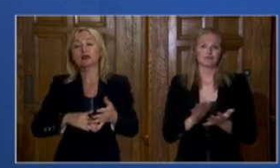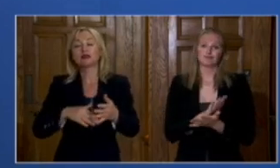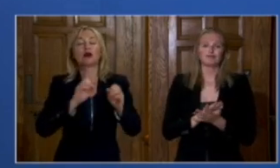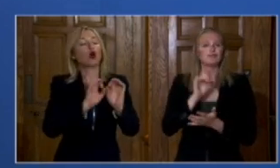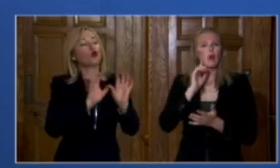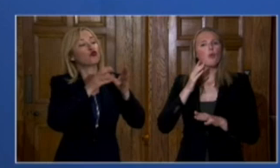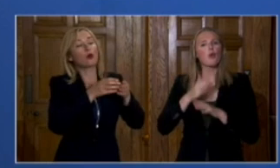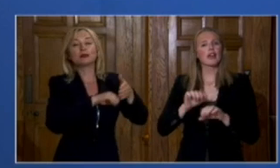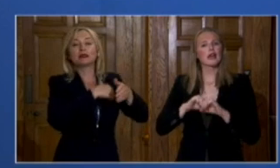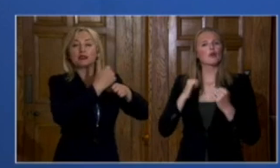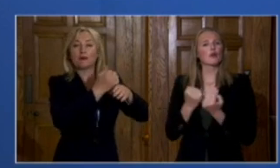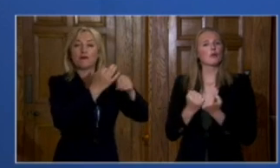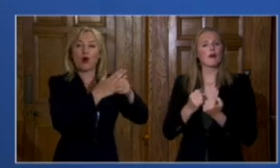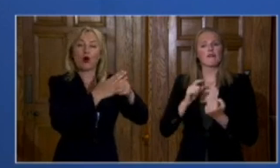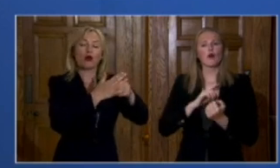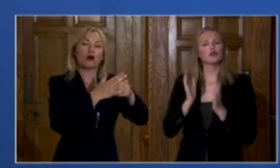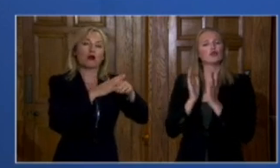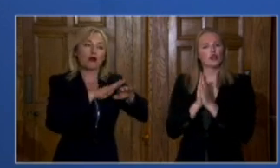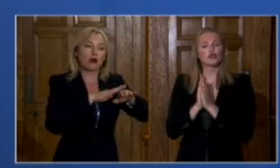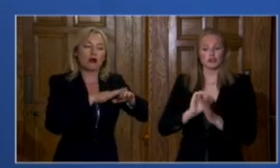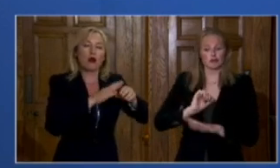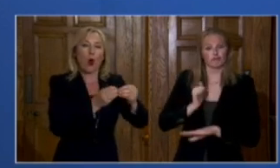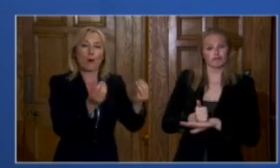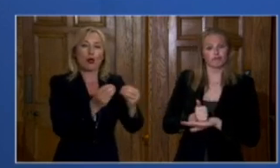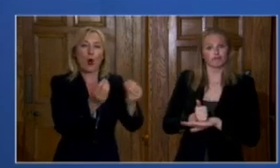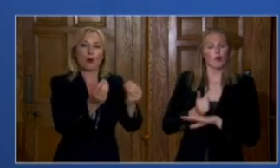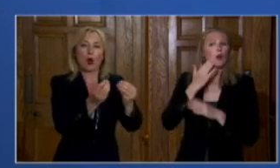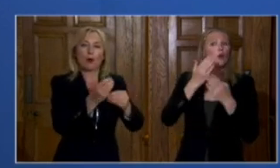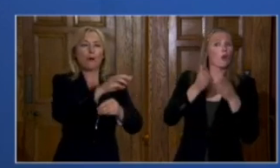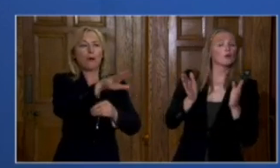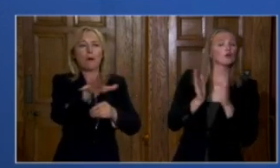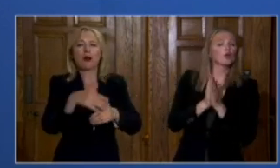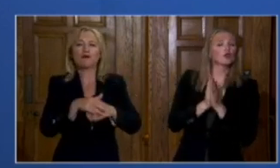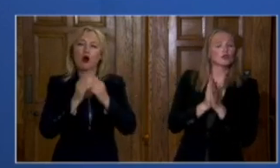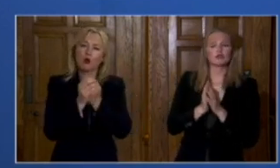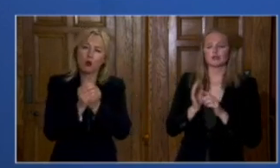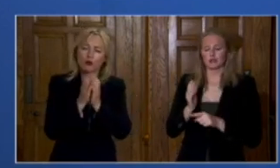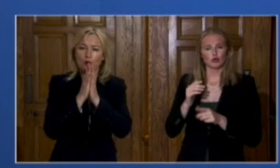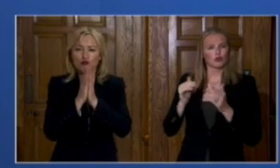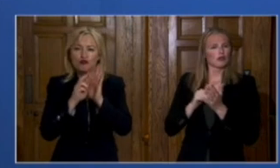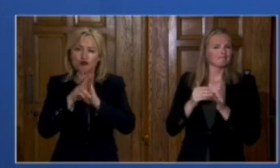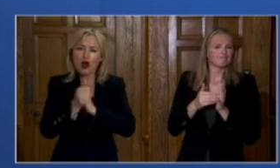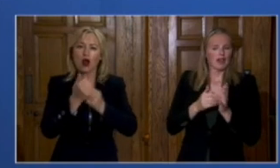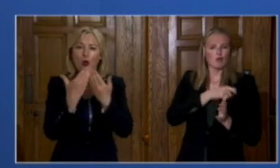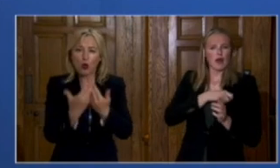gradual reopening of places of worship has been established. Representatives are being contacted today,